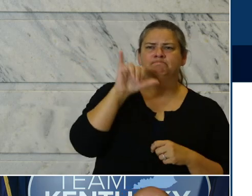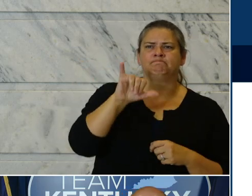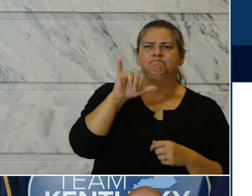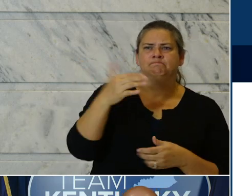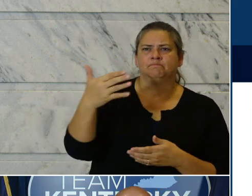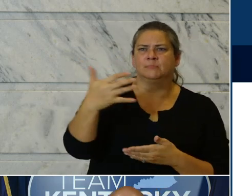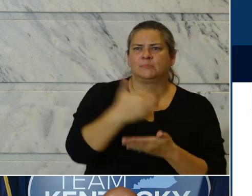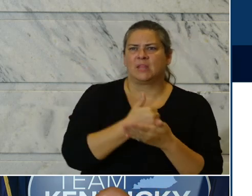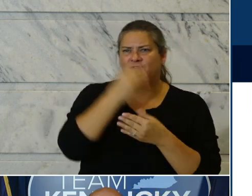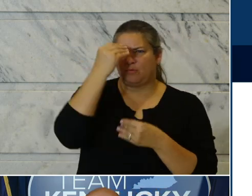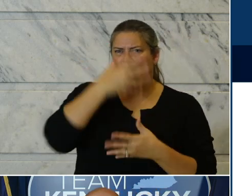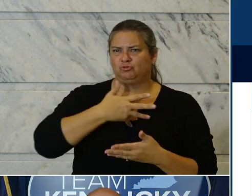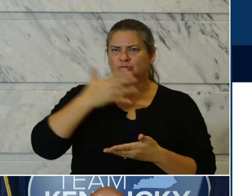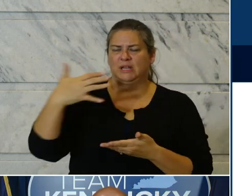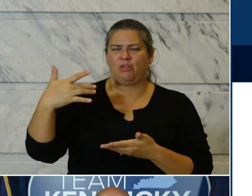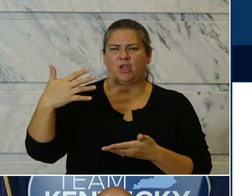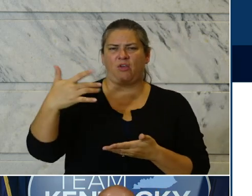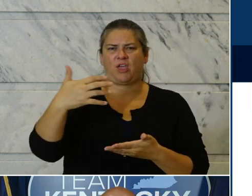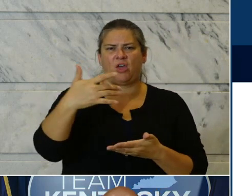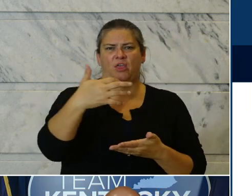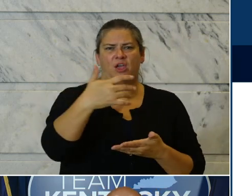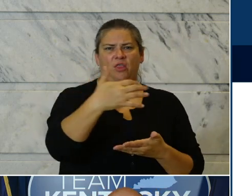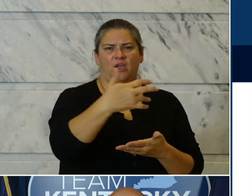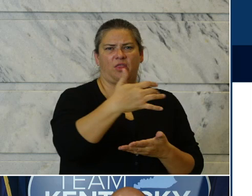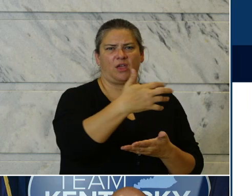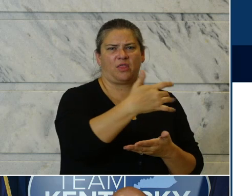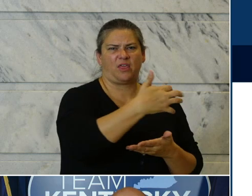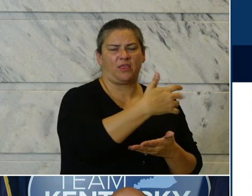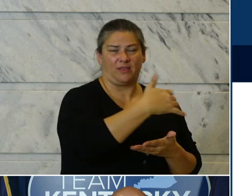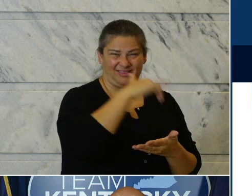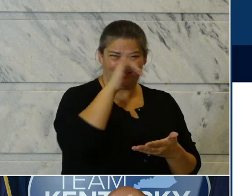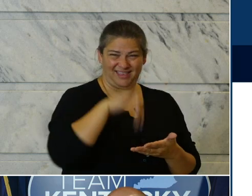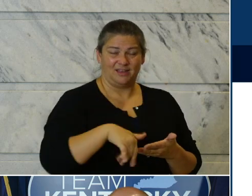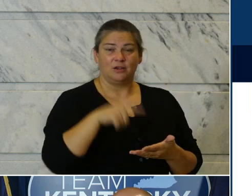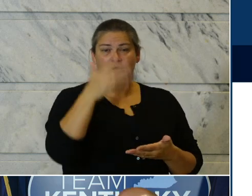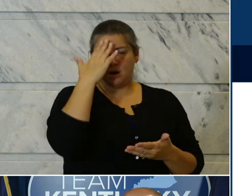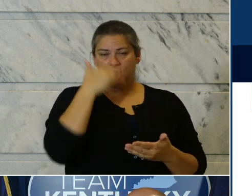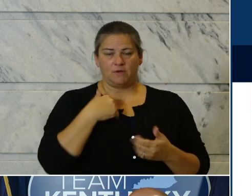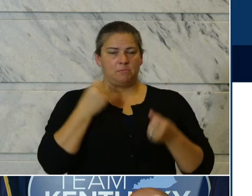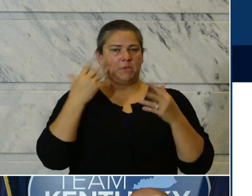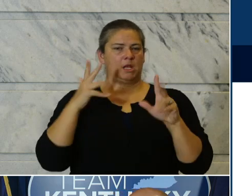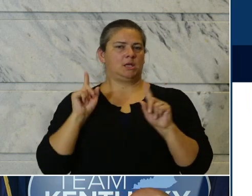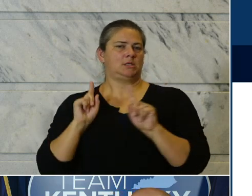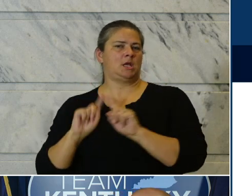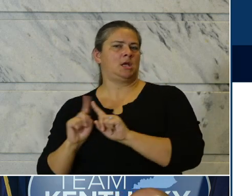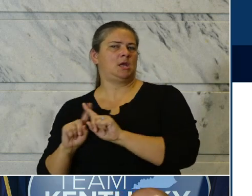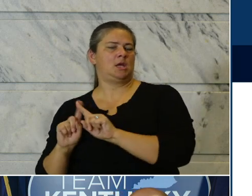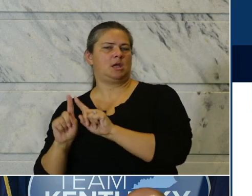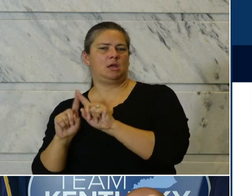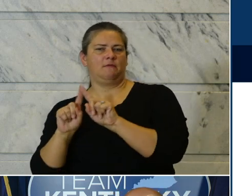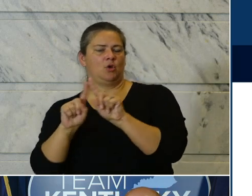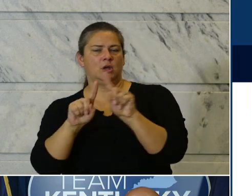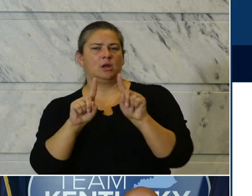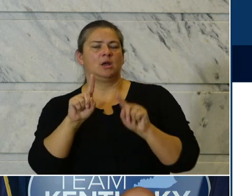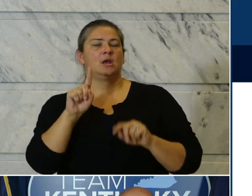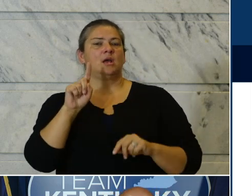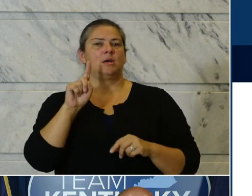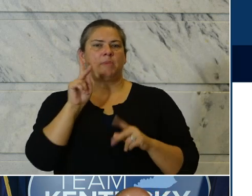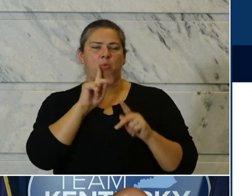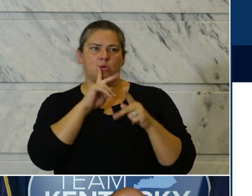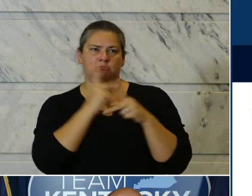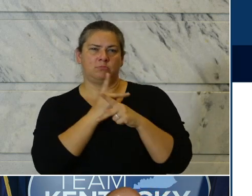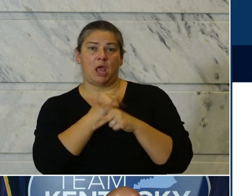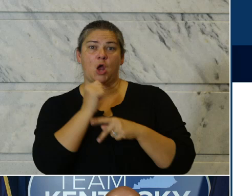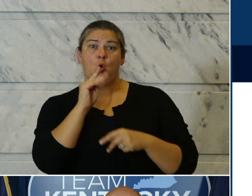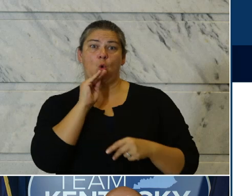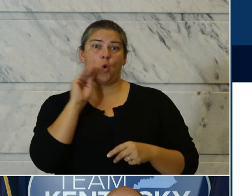challenge. There's a lot of amateur epidemiologists out there in Kentucky, and they're sitting at home with computers and calculators and trying